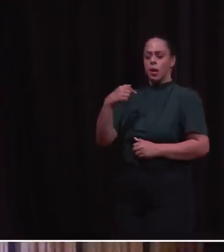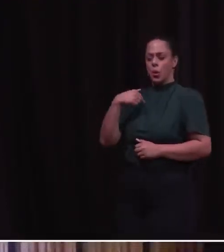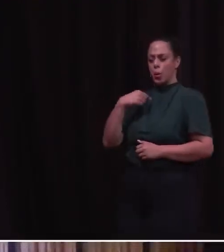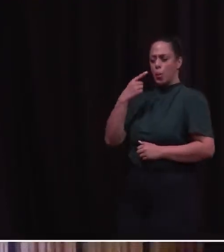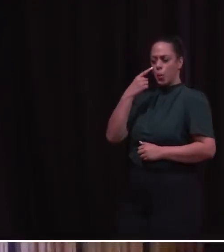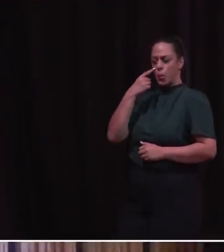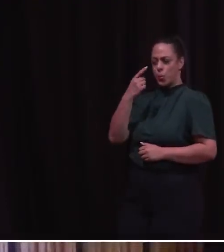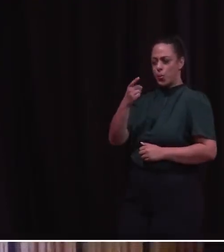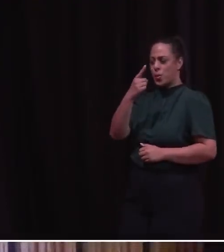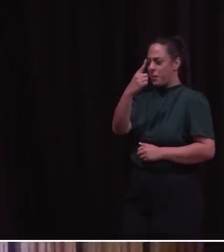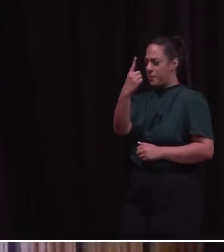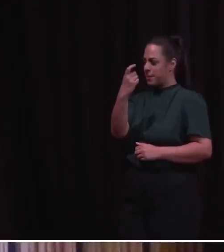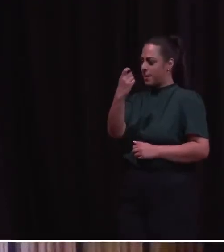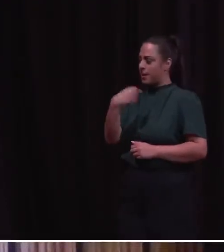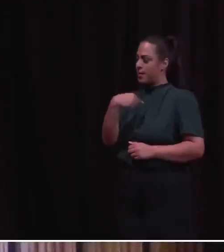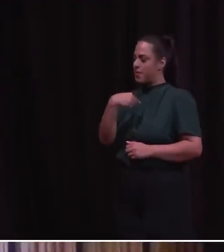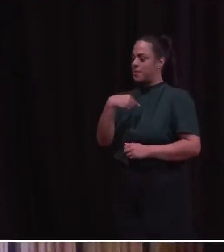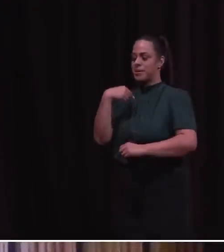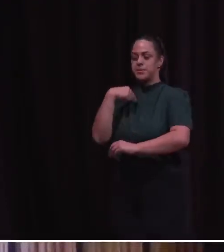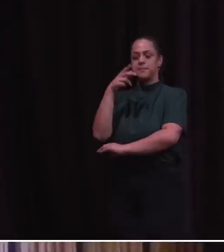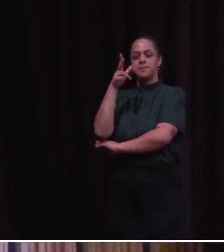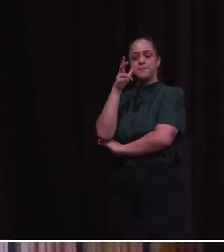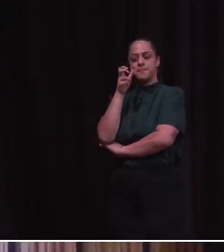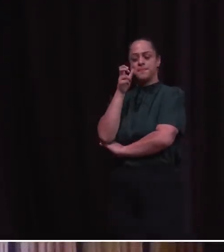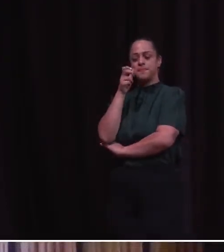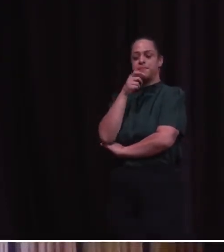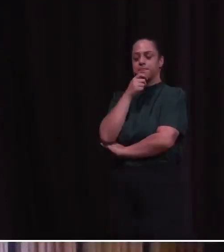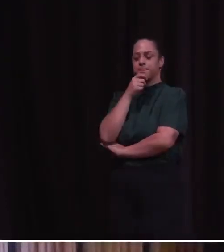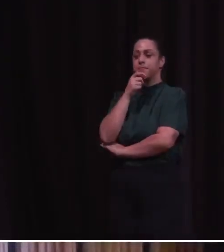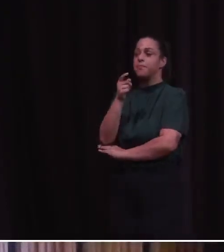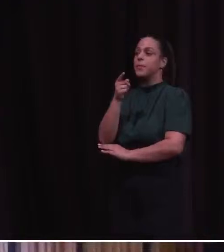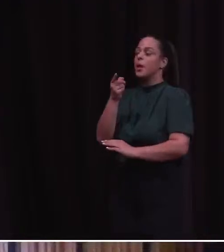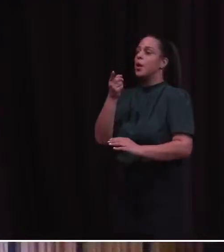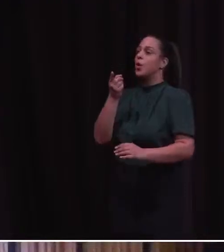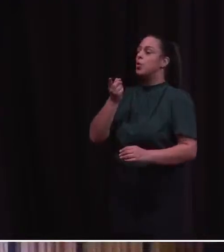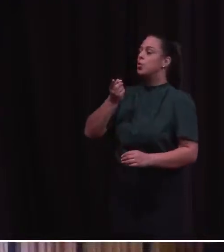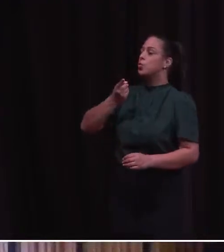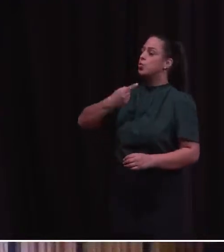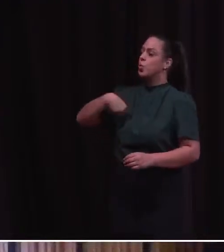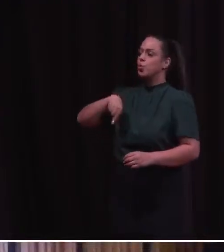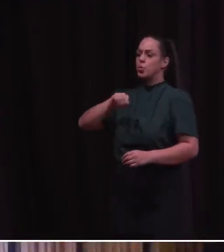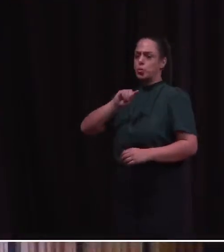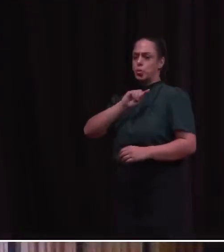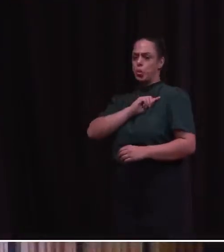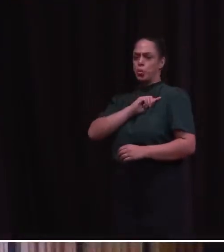is that you are arrogating a lot.